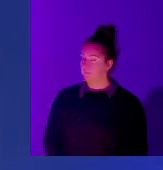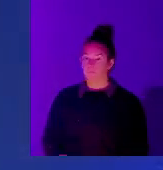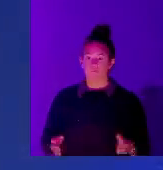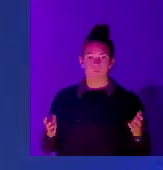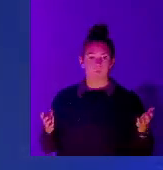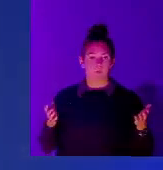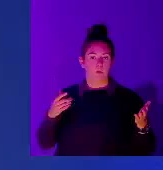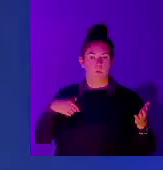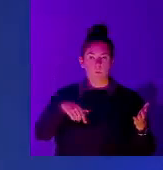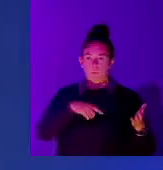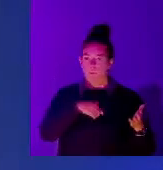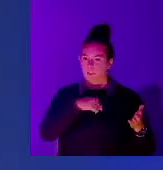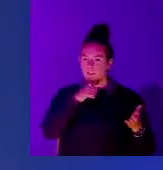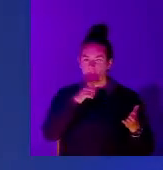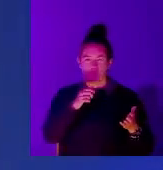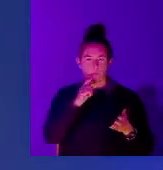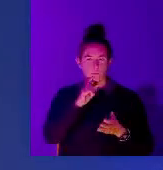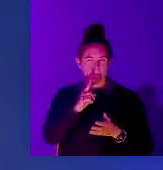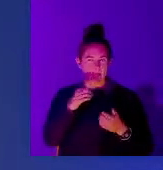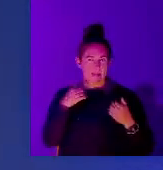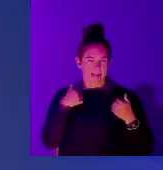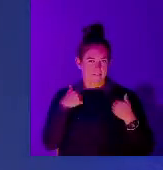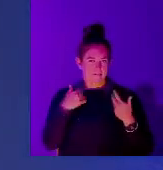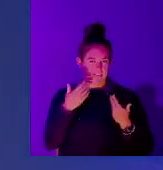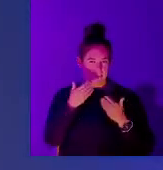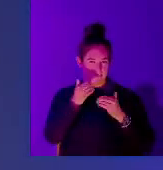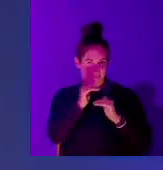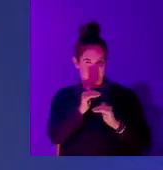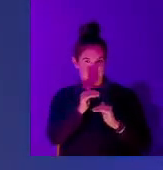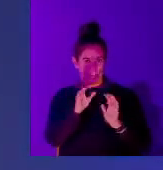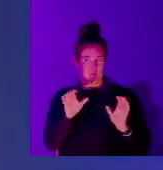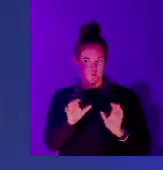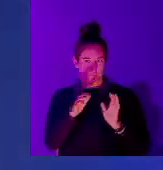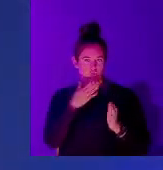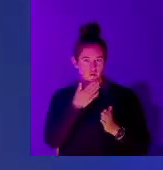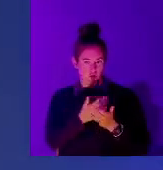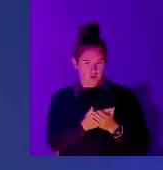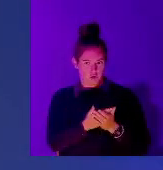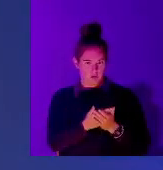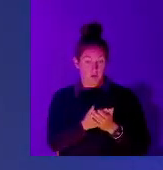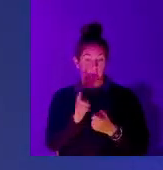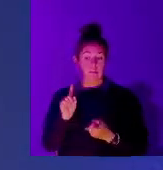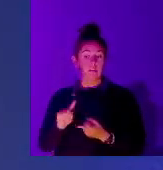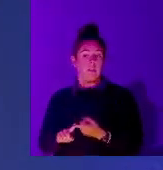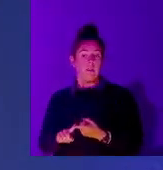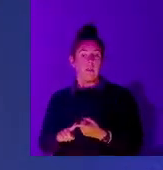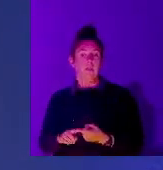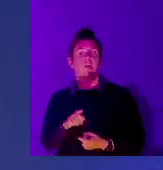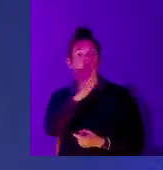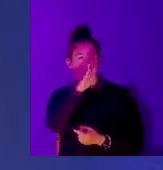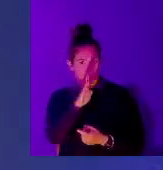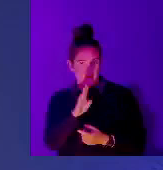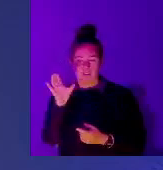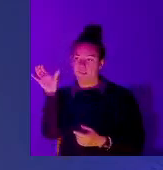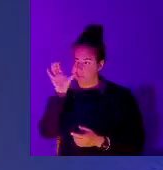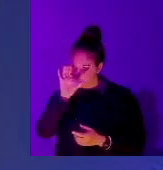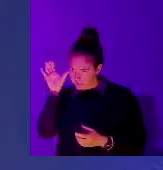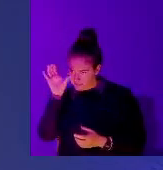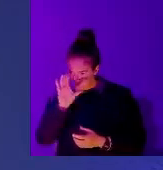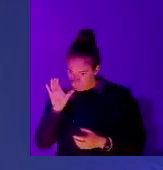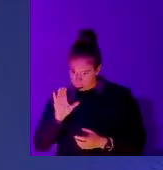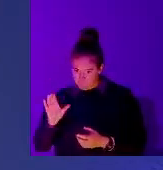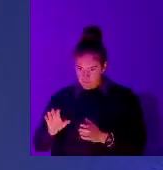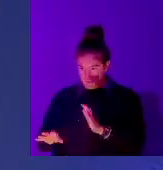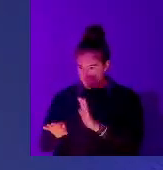the capacity to do good until God seeks us out by the power of the